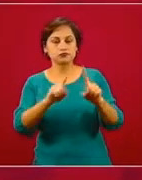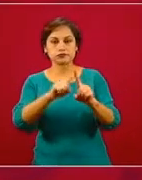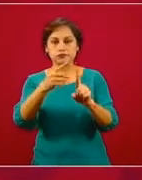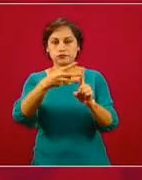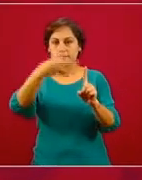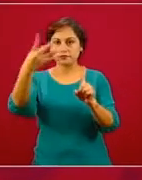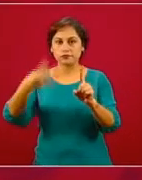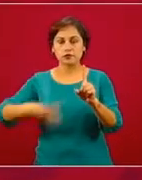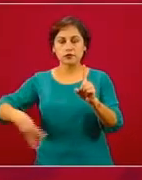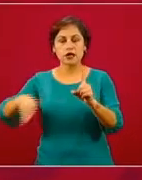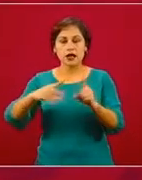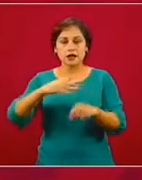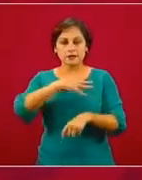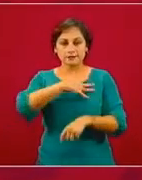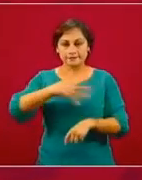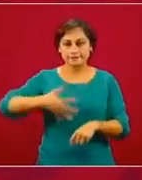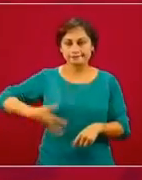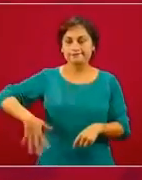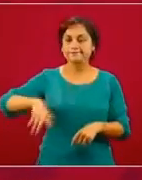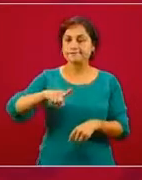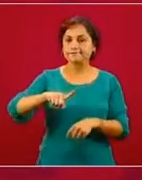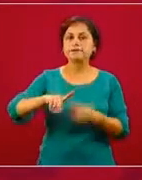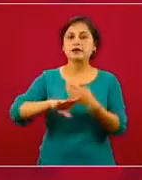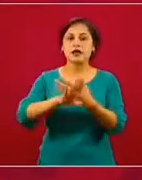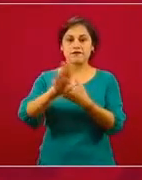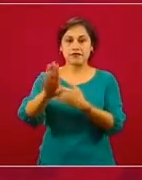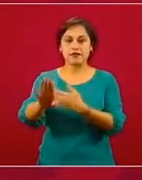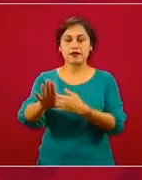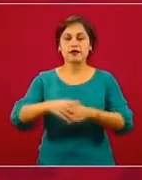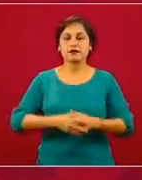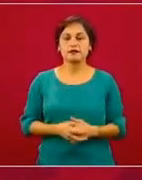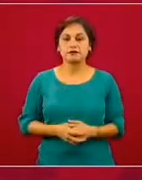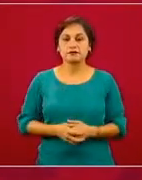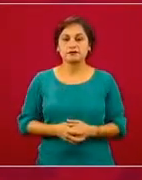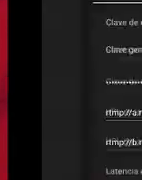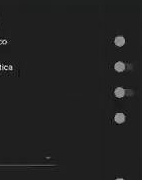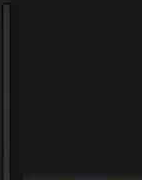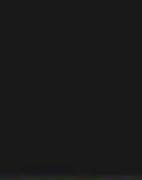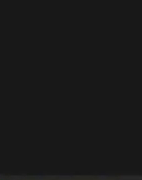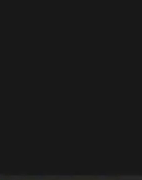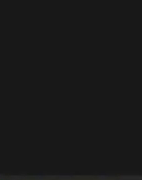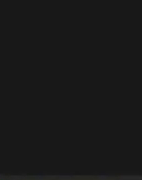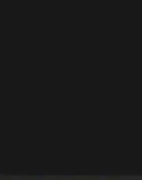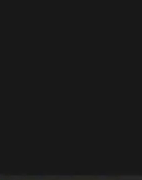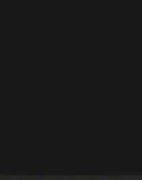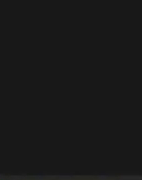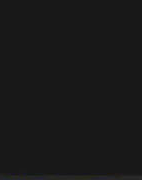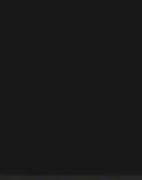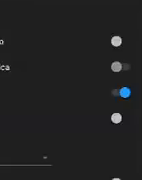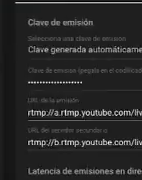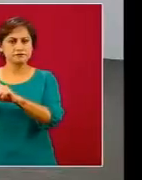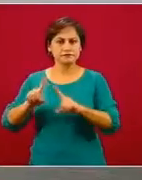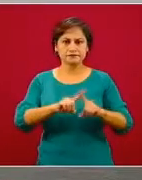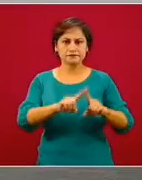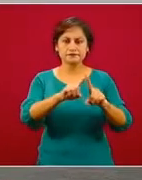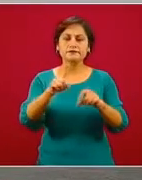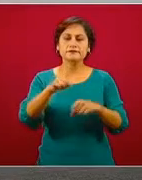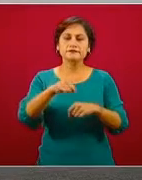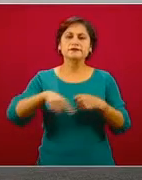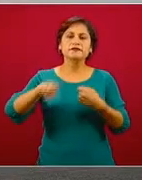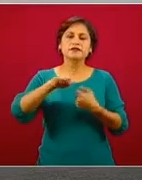Homophobia, Lesbophobia, and Transphobia. So it's a day commemorating a fight against all types